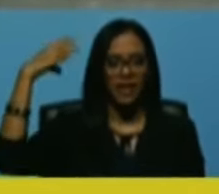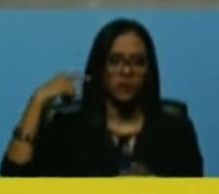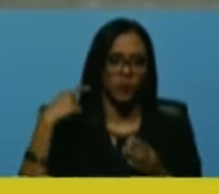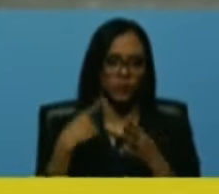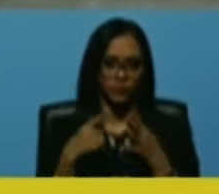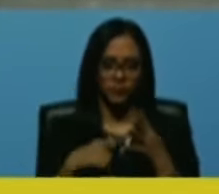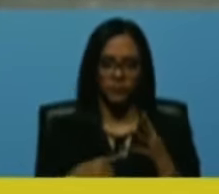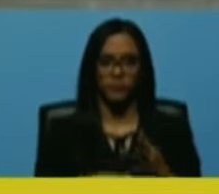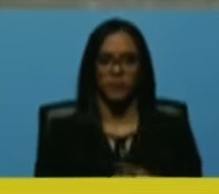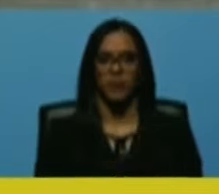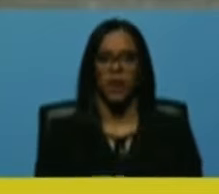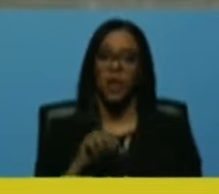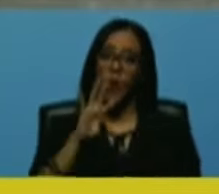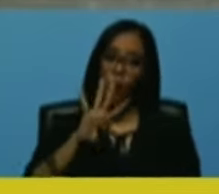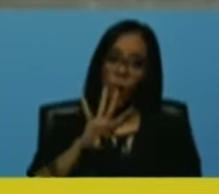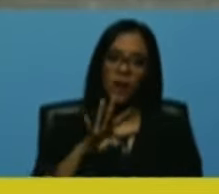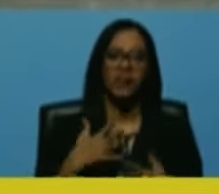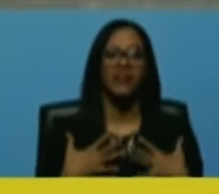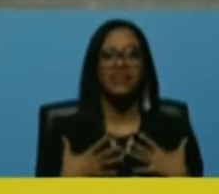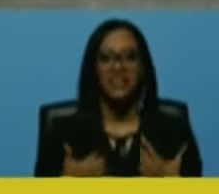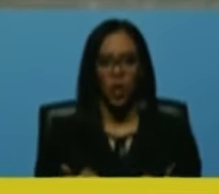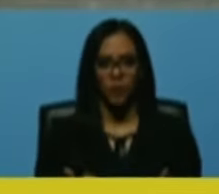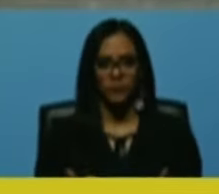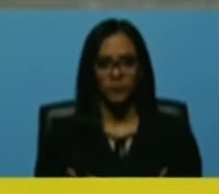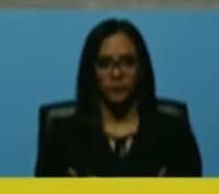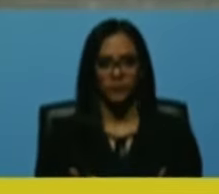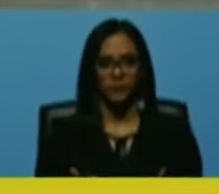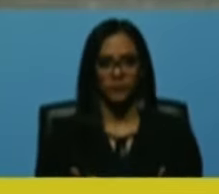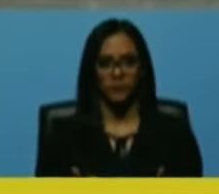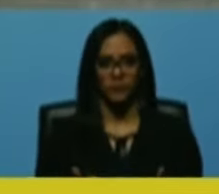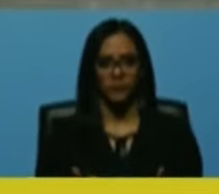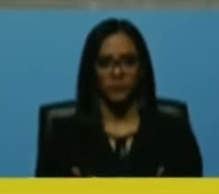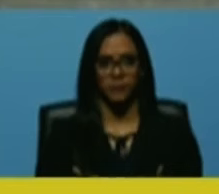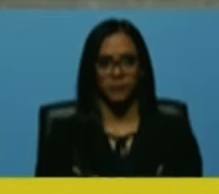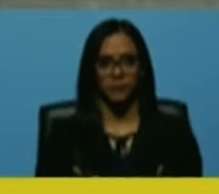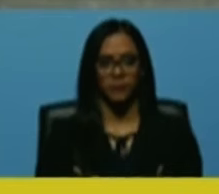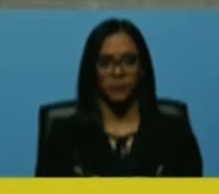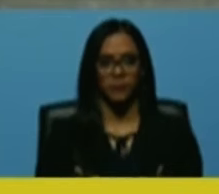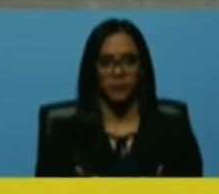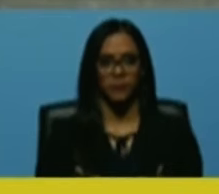illumination, etc. Fourth, health.